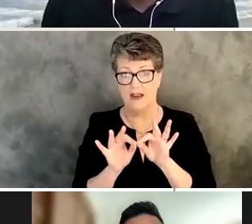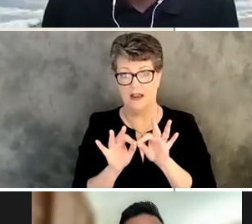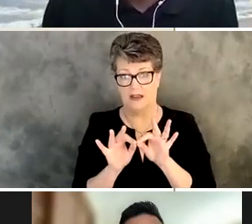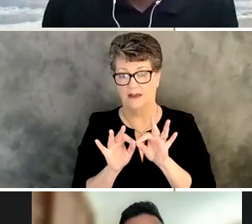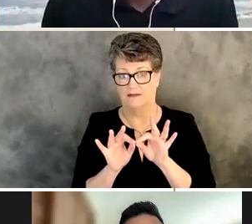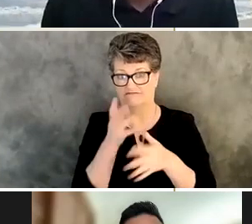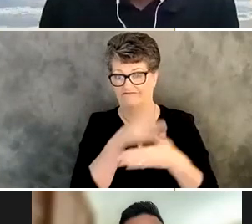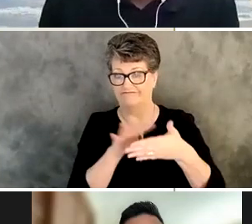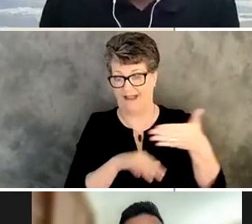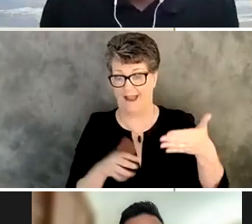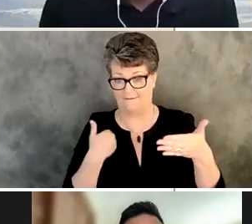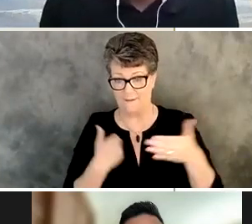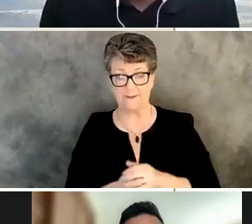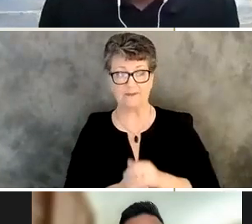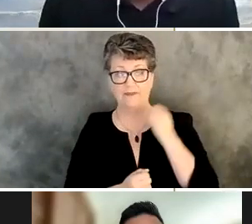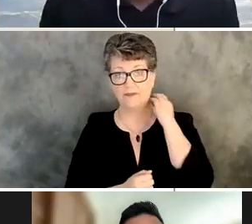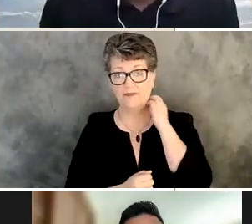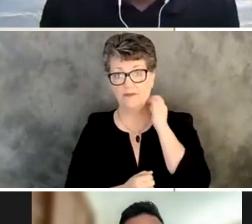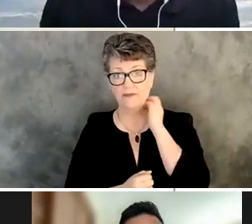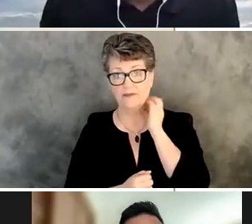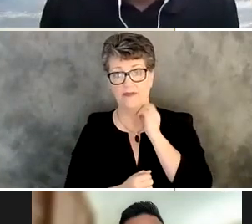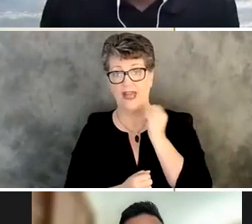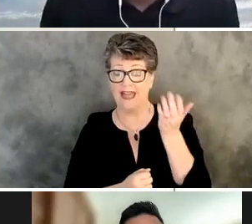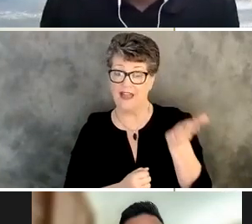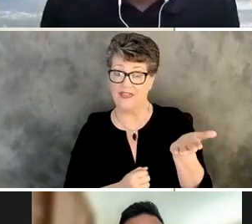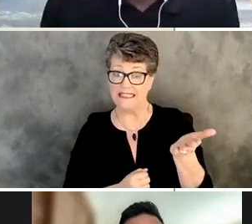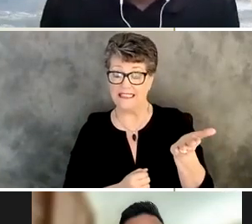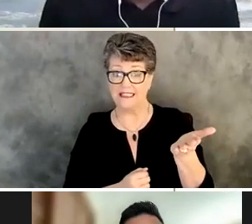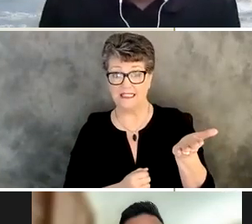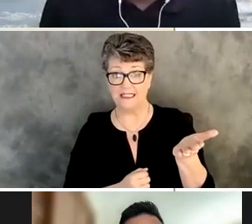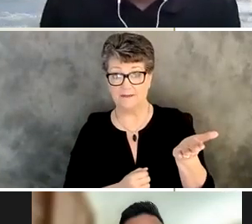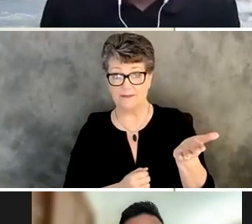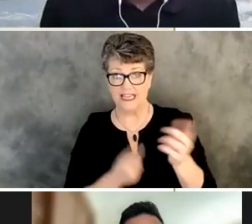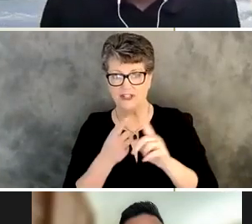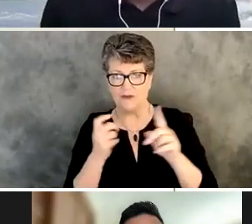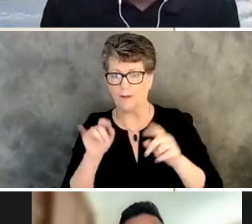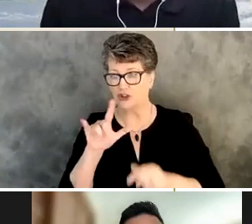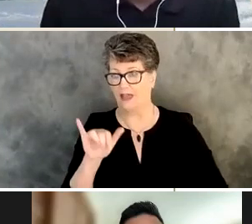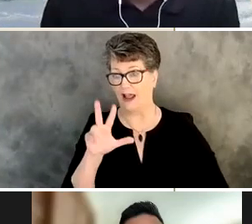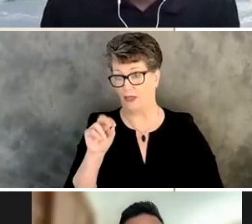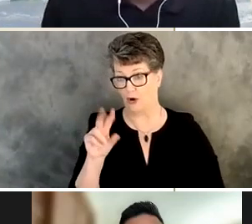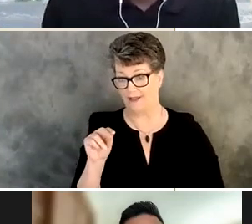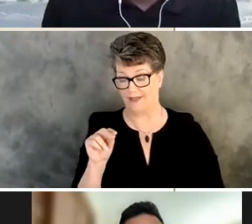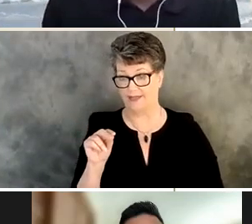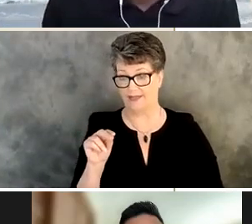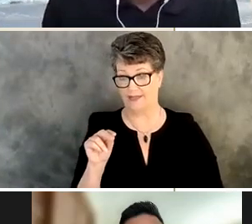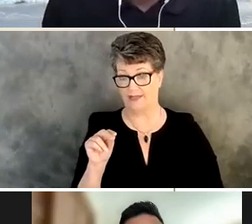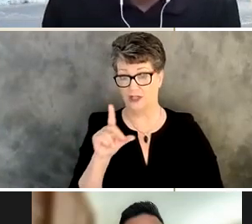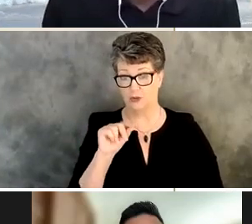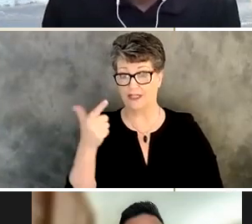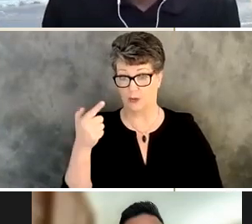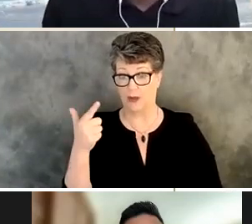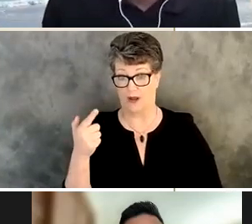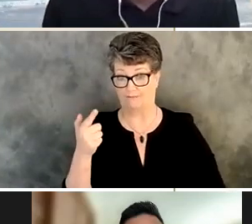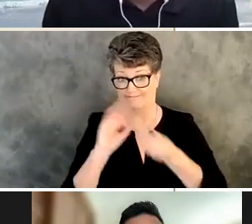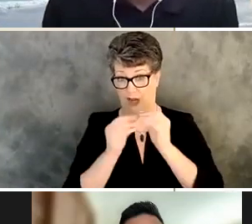table that I have for you. So this is as of July 30th of 2021. And